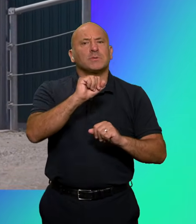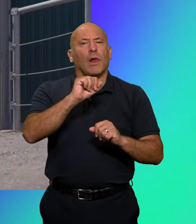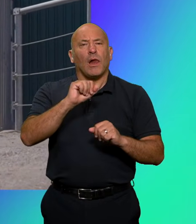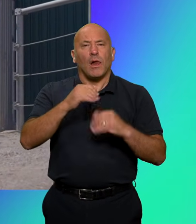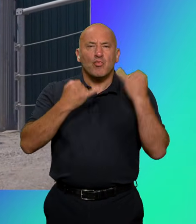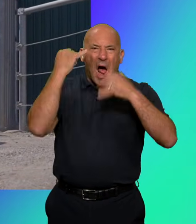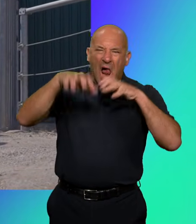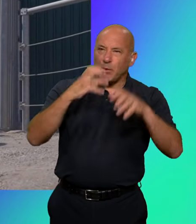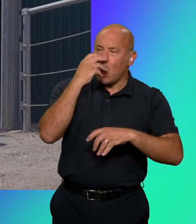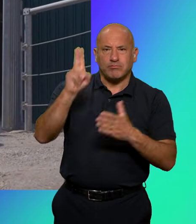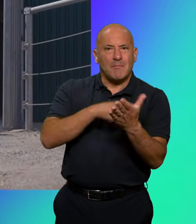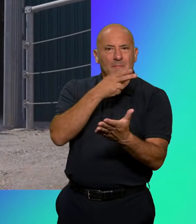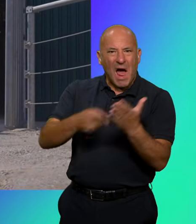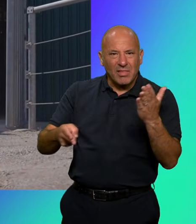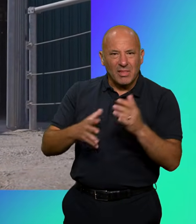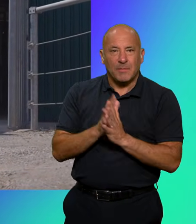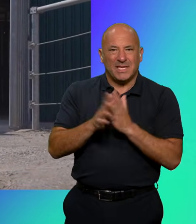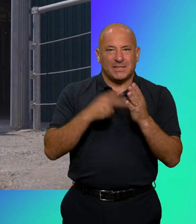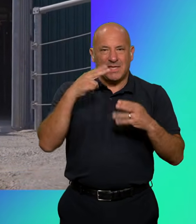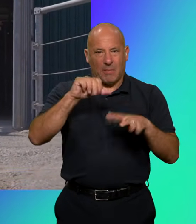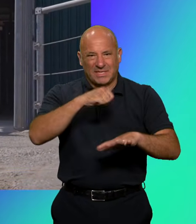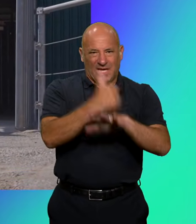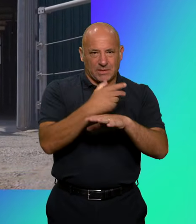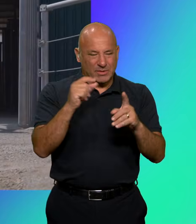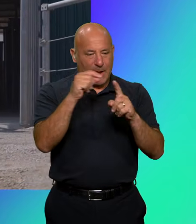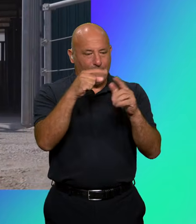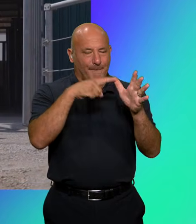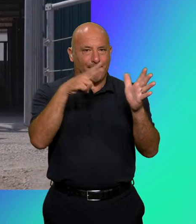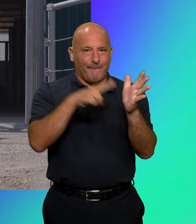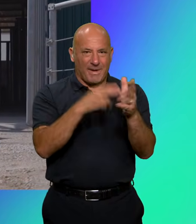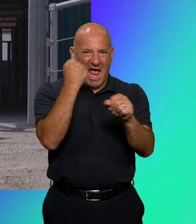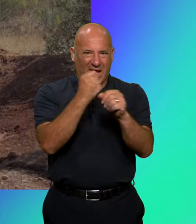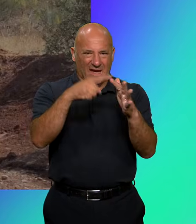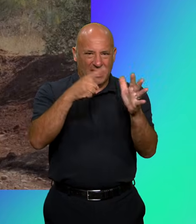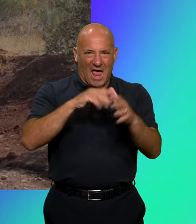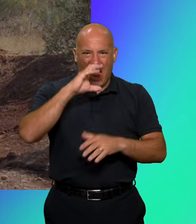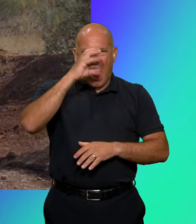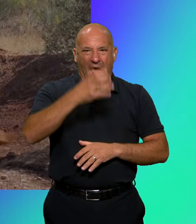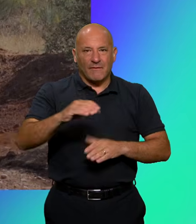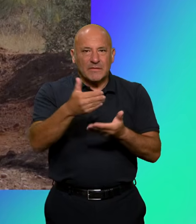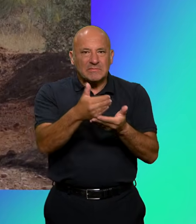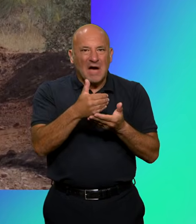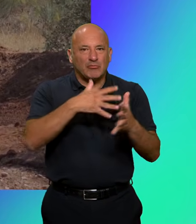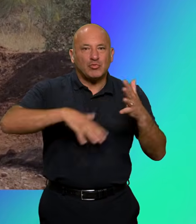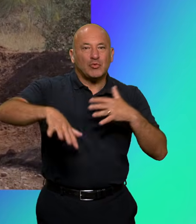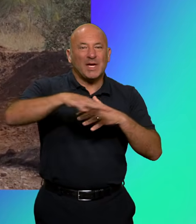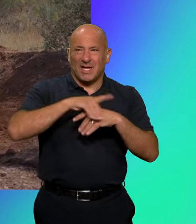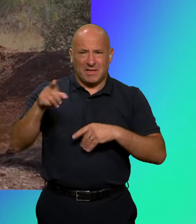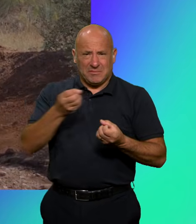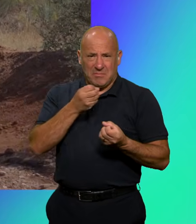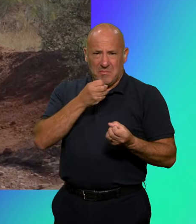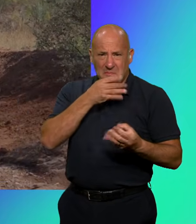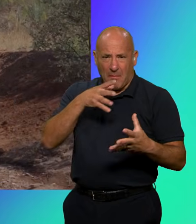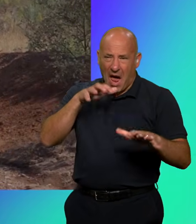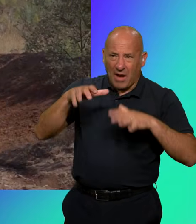in circuses, so the Pangaea Elephant Sanctuary was created to give these highly intelligent and social animals space